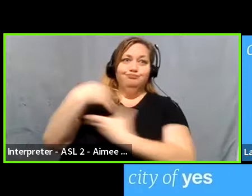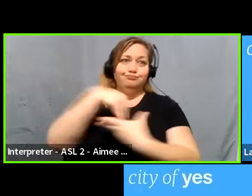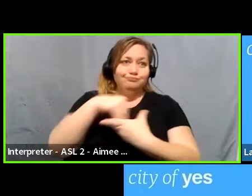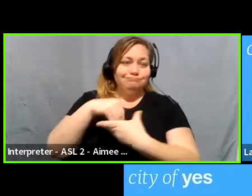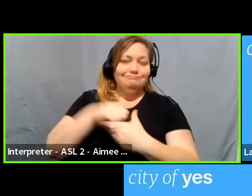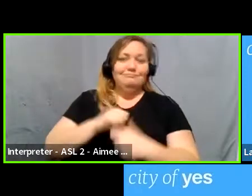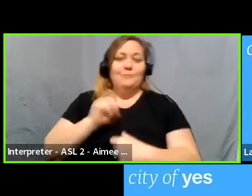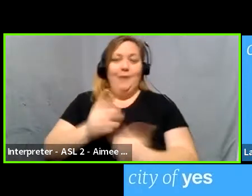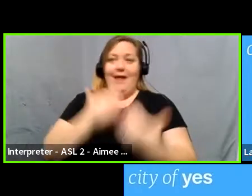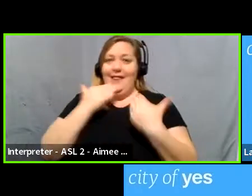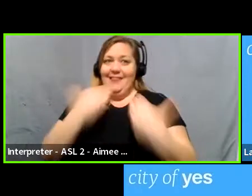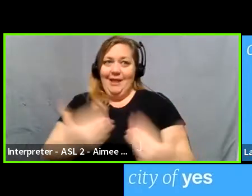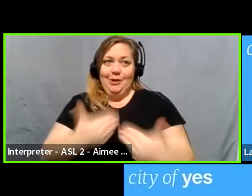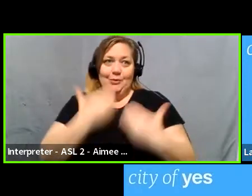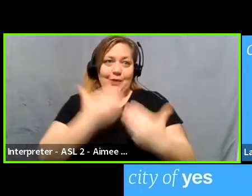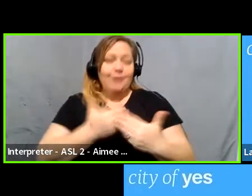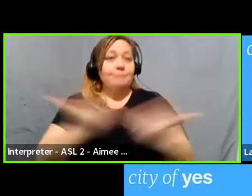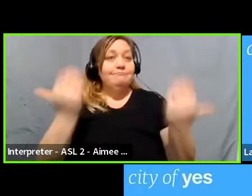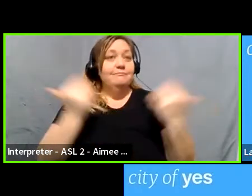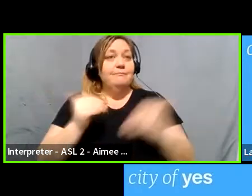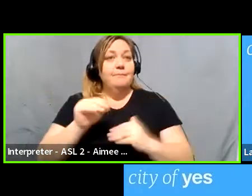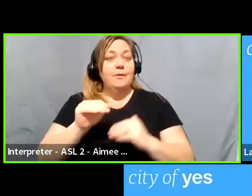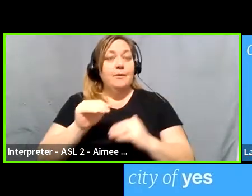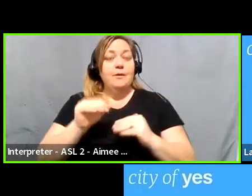If we could go to Victoria.